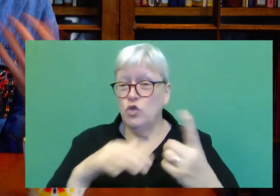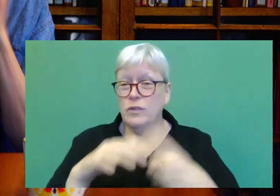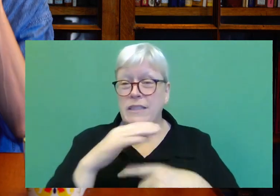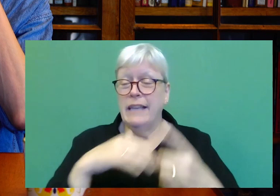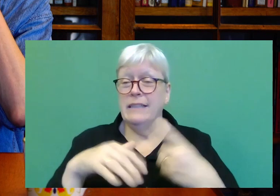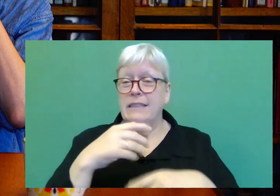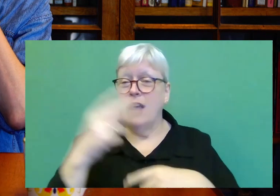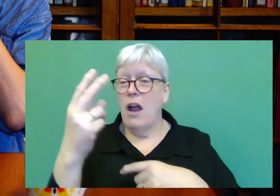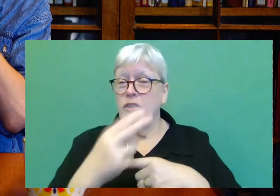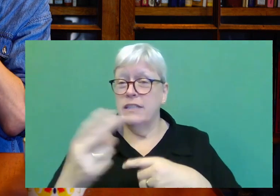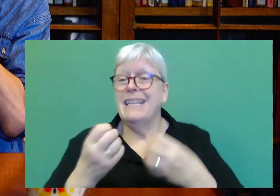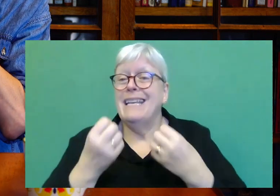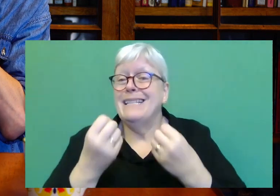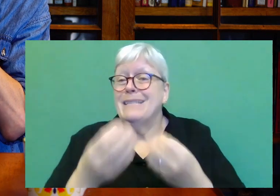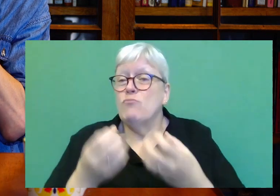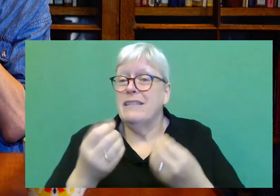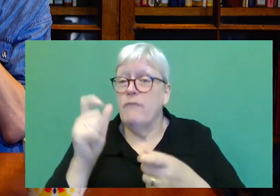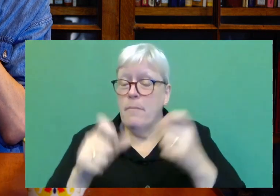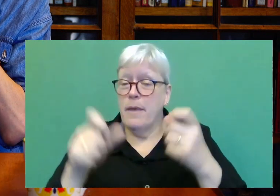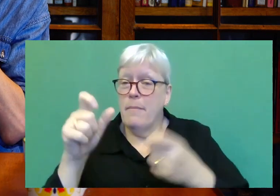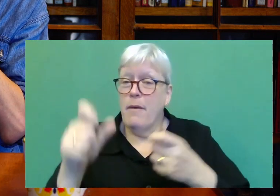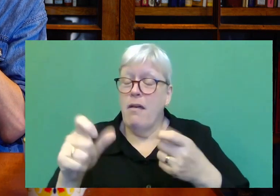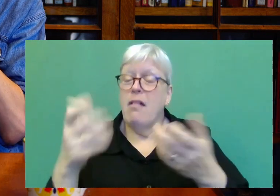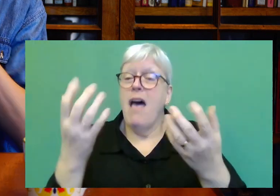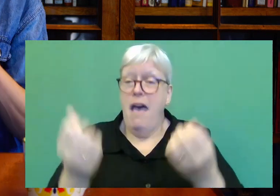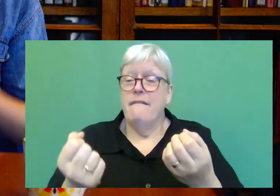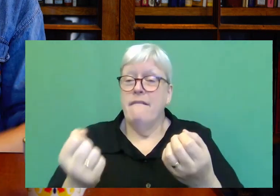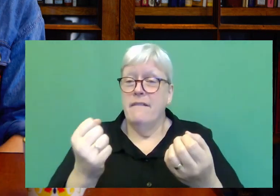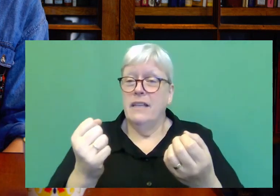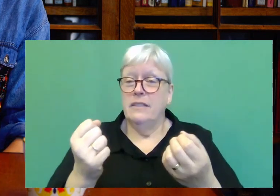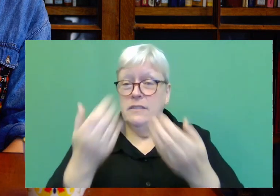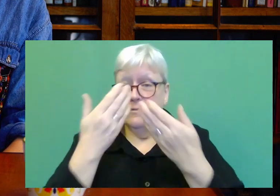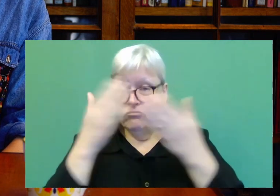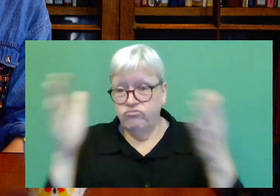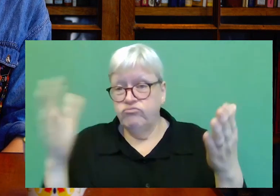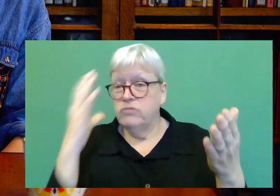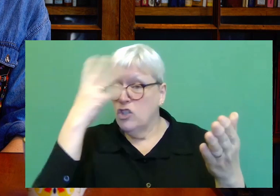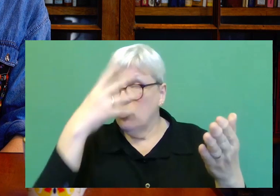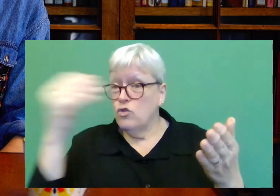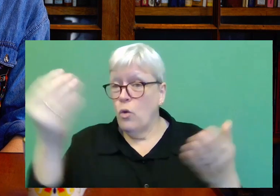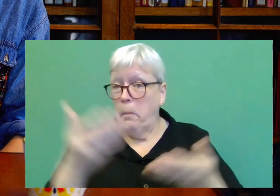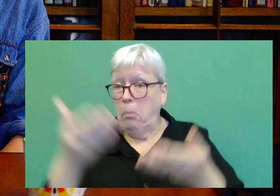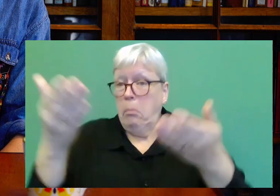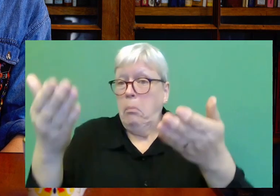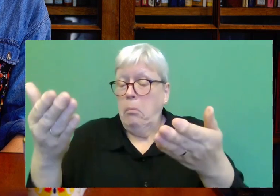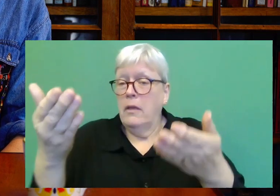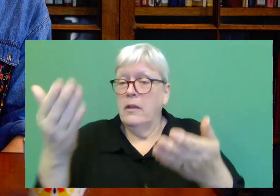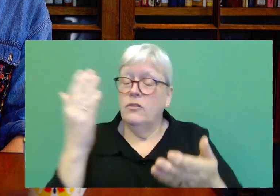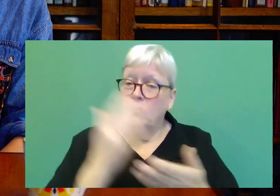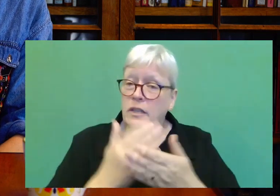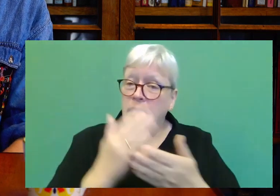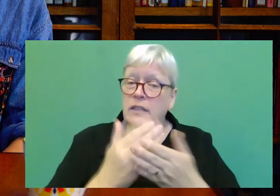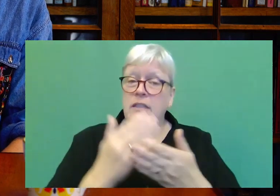people bearing soul and bearing witness to each other's pain and trauma a lot of the time, and putting it down